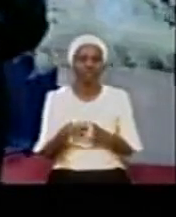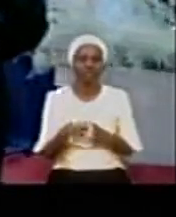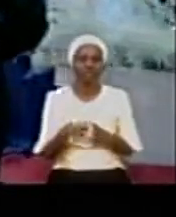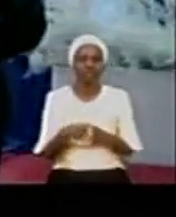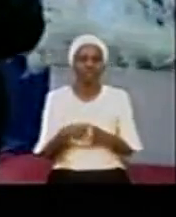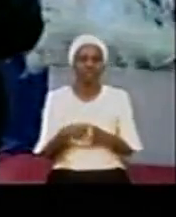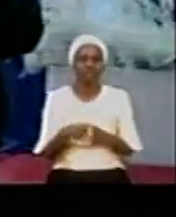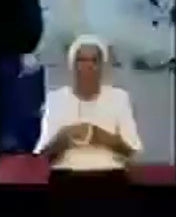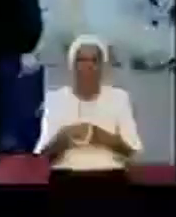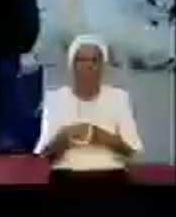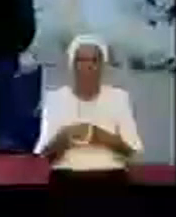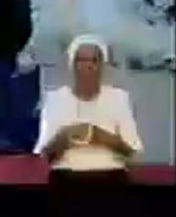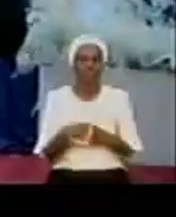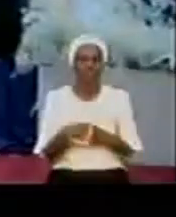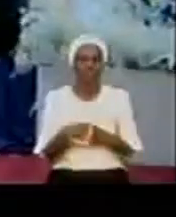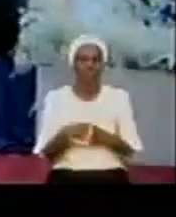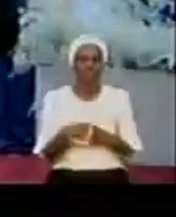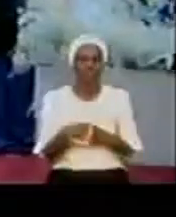from him.